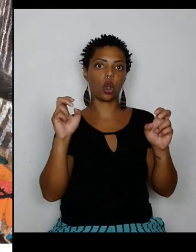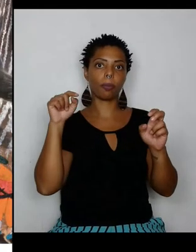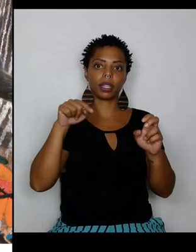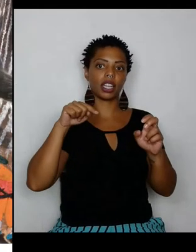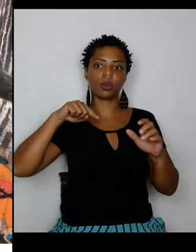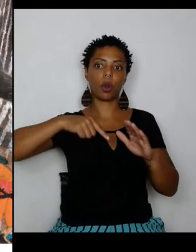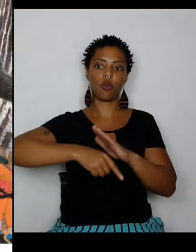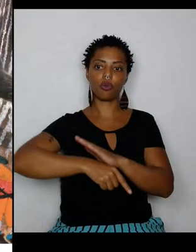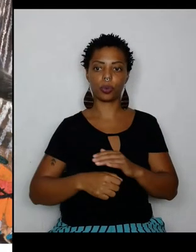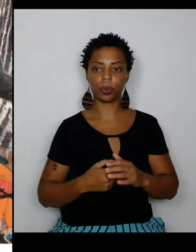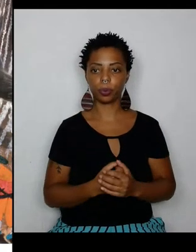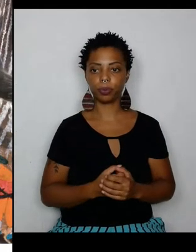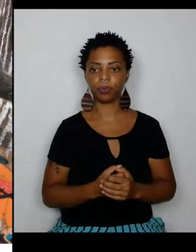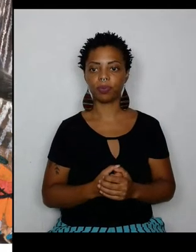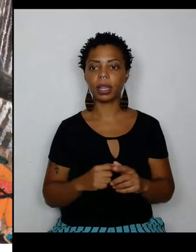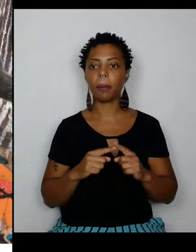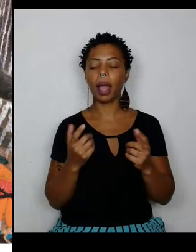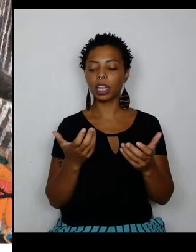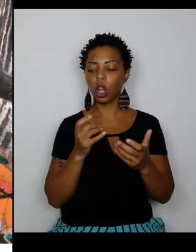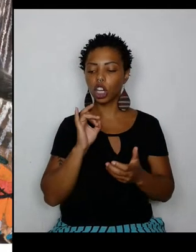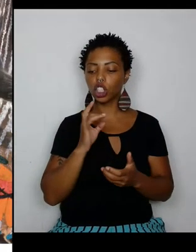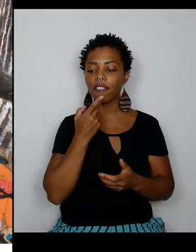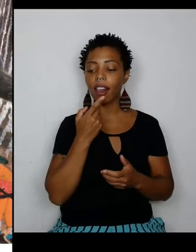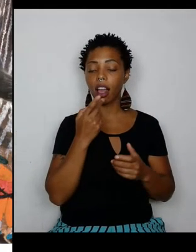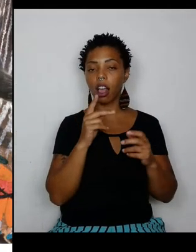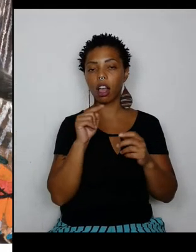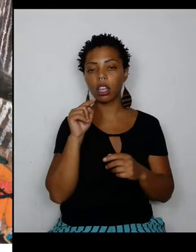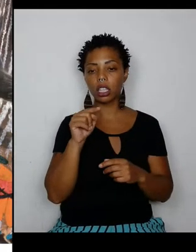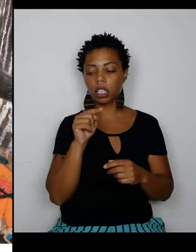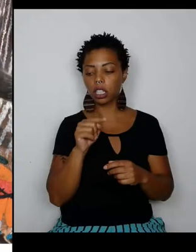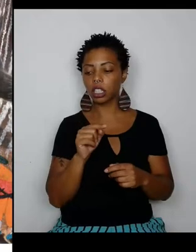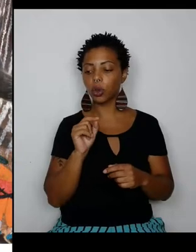very complex debate up until today